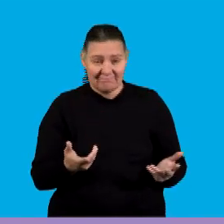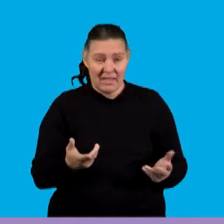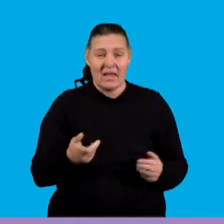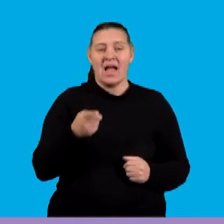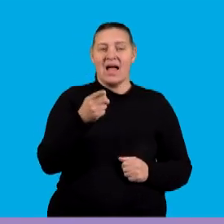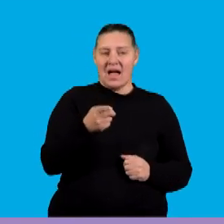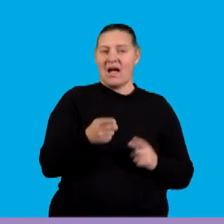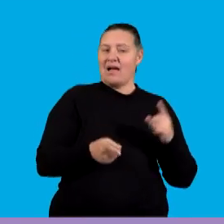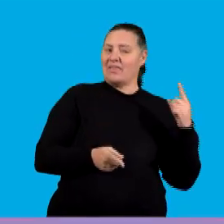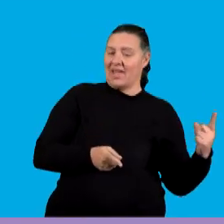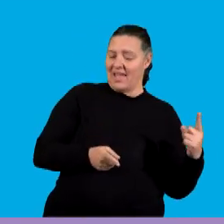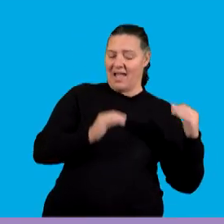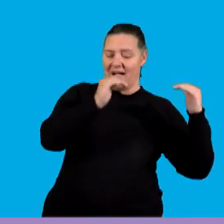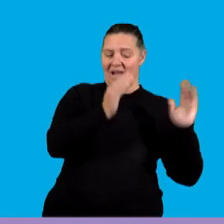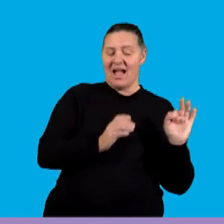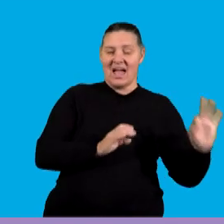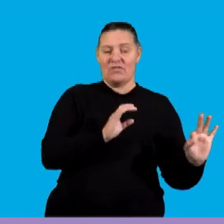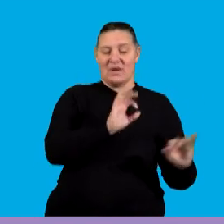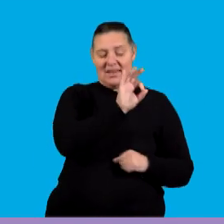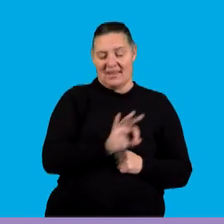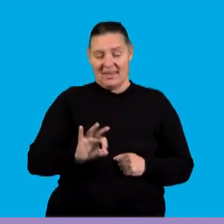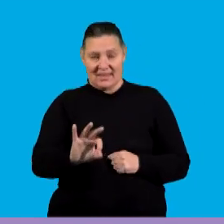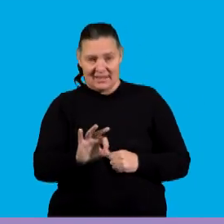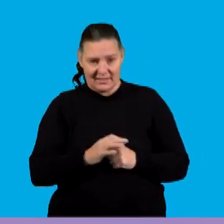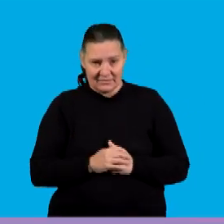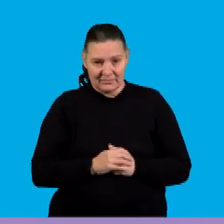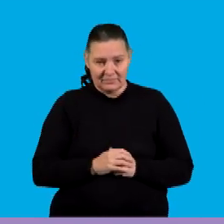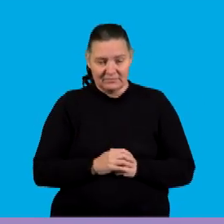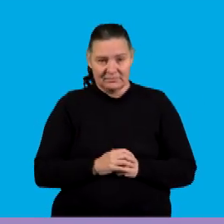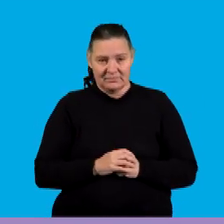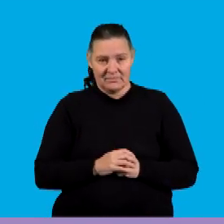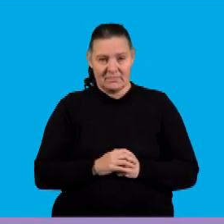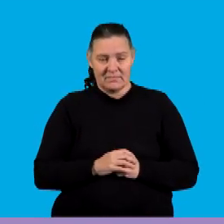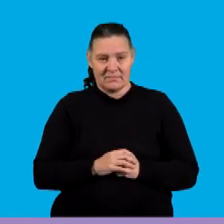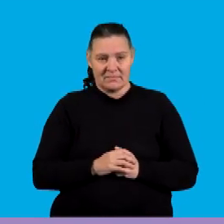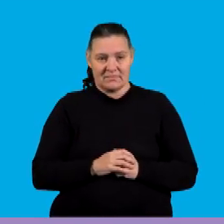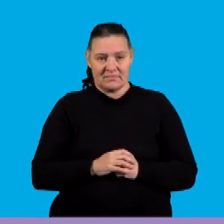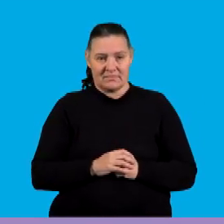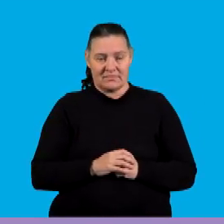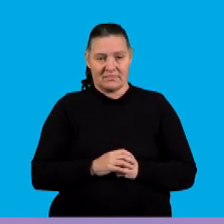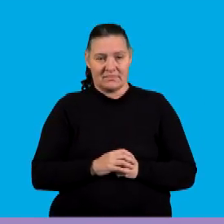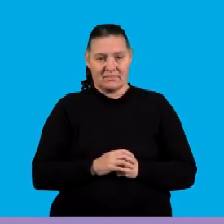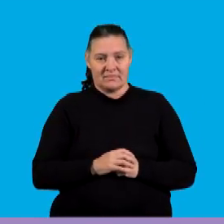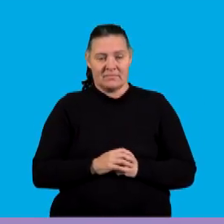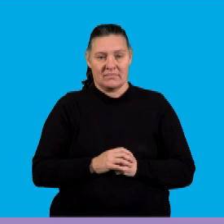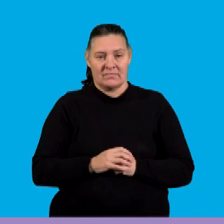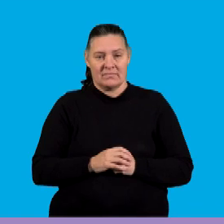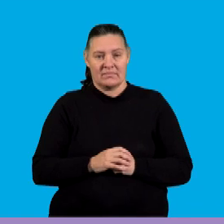value comes from the coordinate that was given, or the point that was given, and that is also the